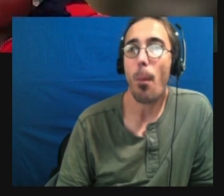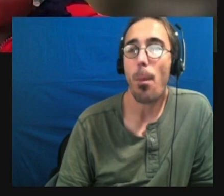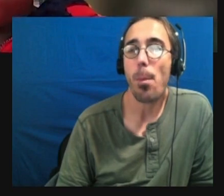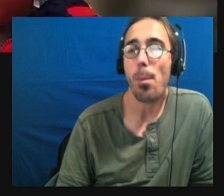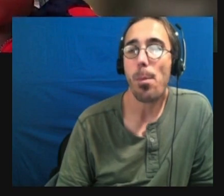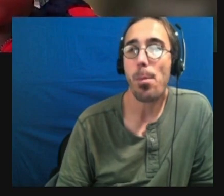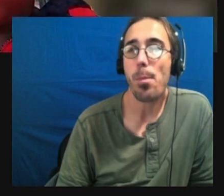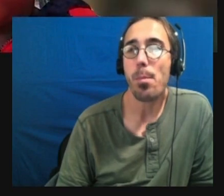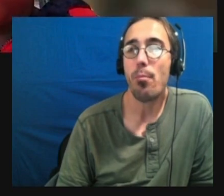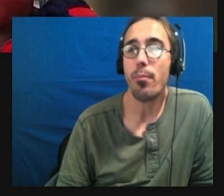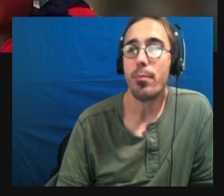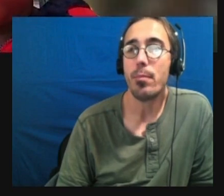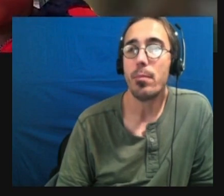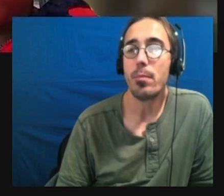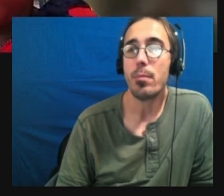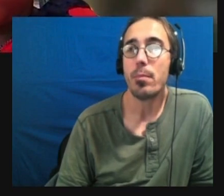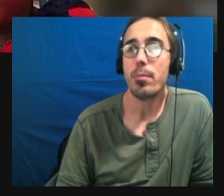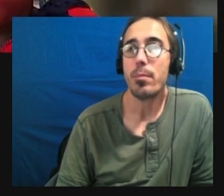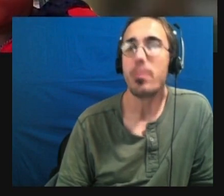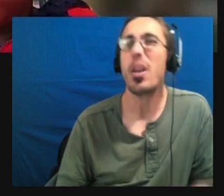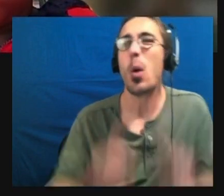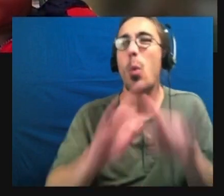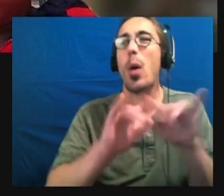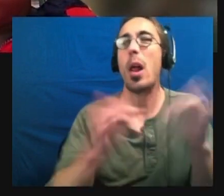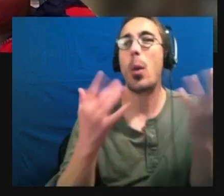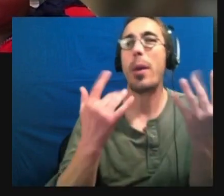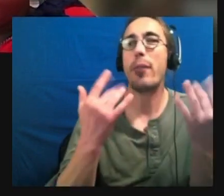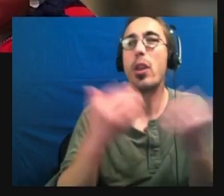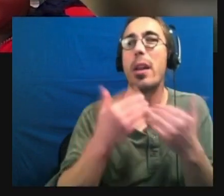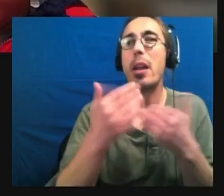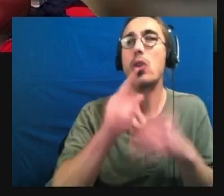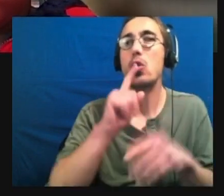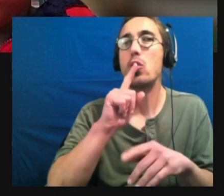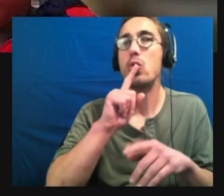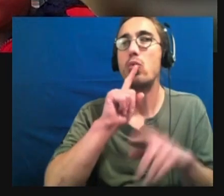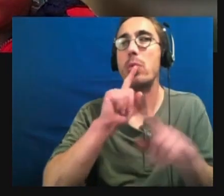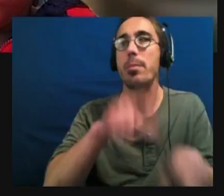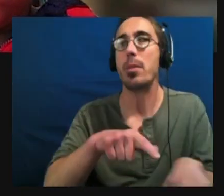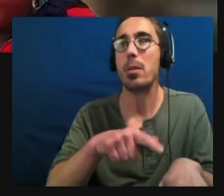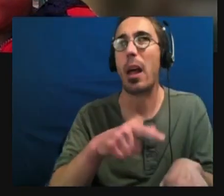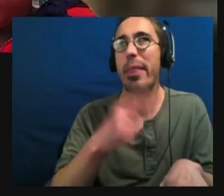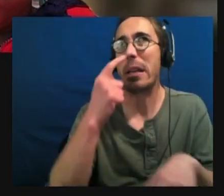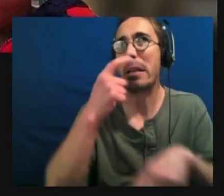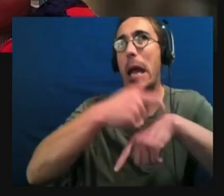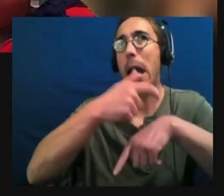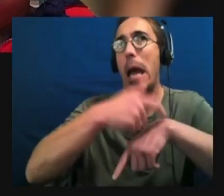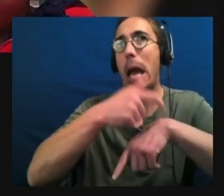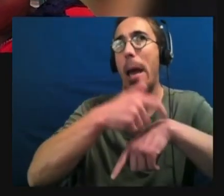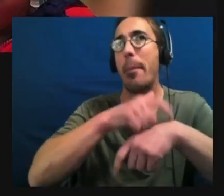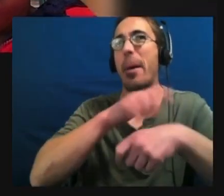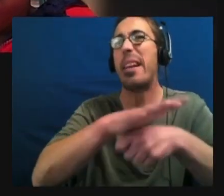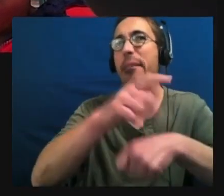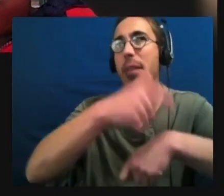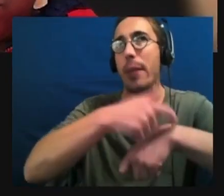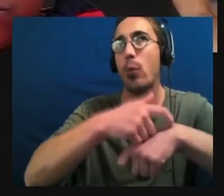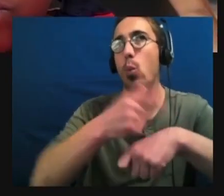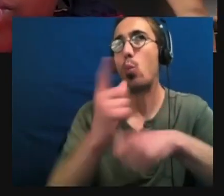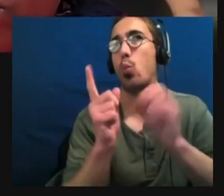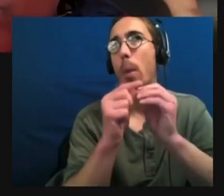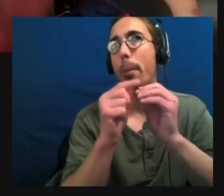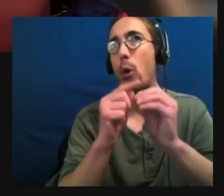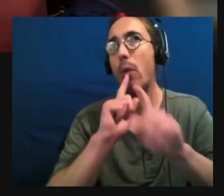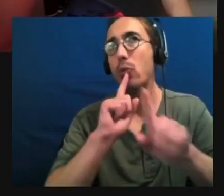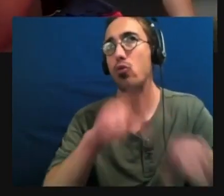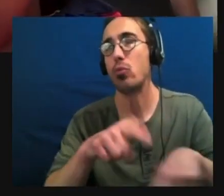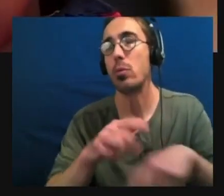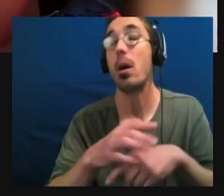So while we wait for the next question, maybe there's room for one more question. I just wanted to clarify something that I said during my part